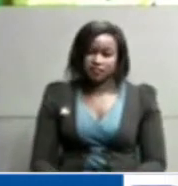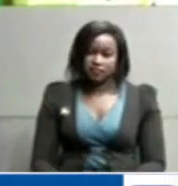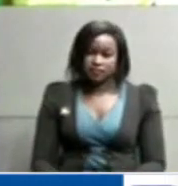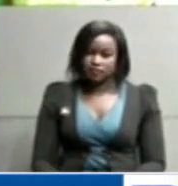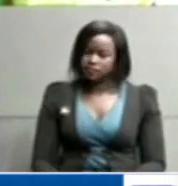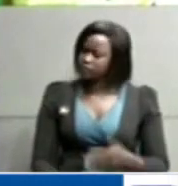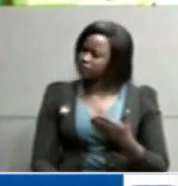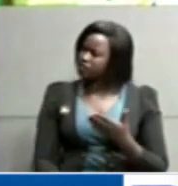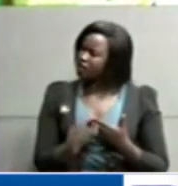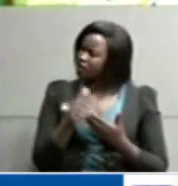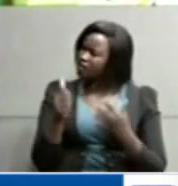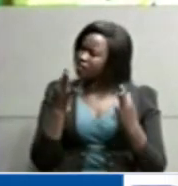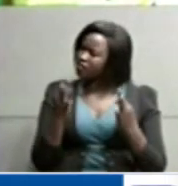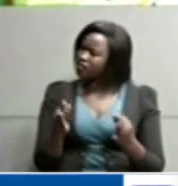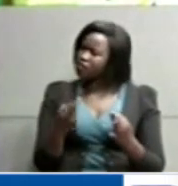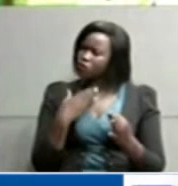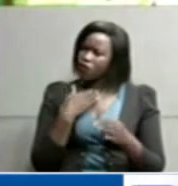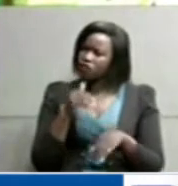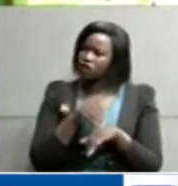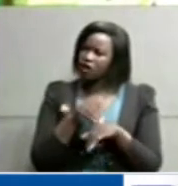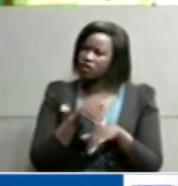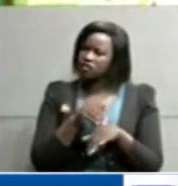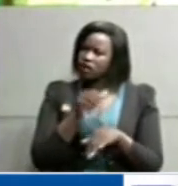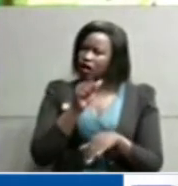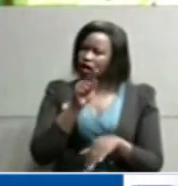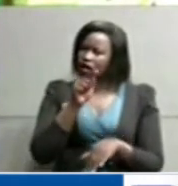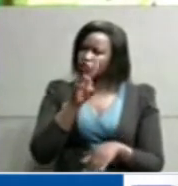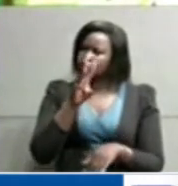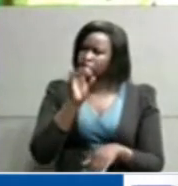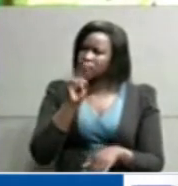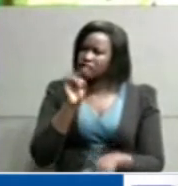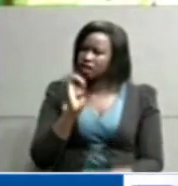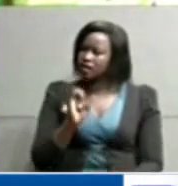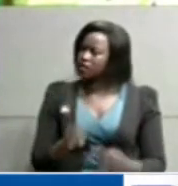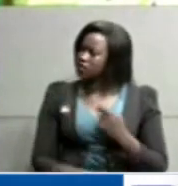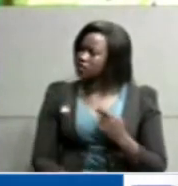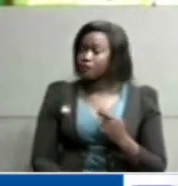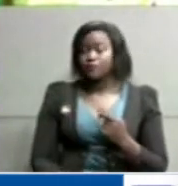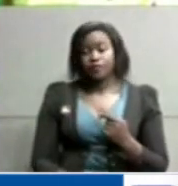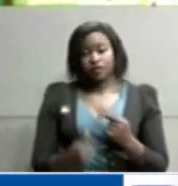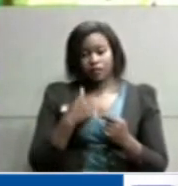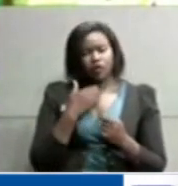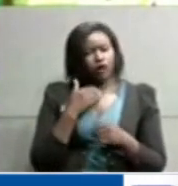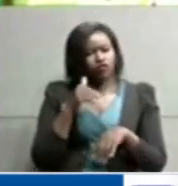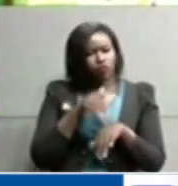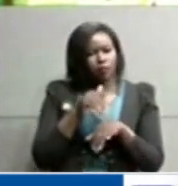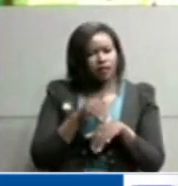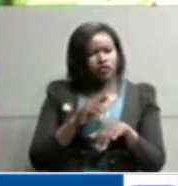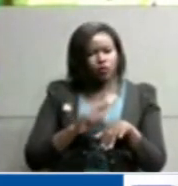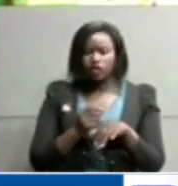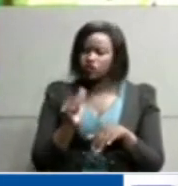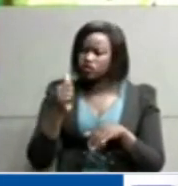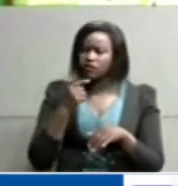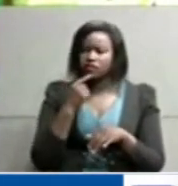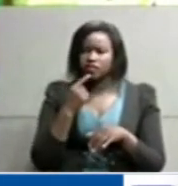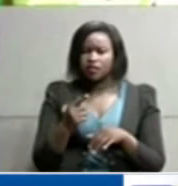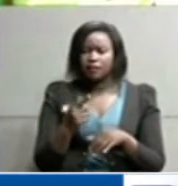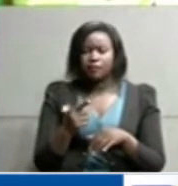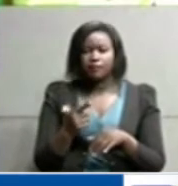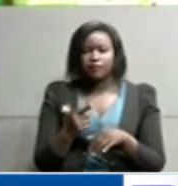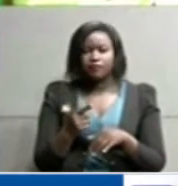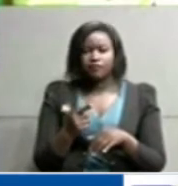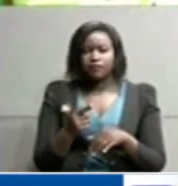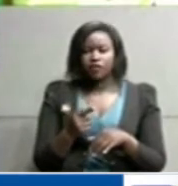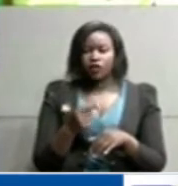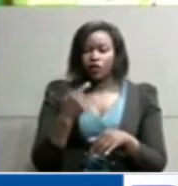Anything else, Atwine? No, I just wanted to refer to when you are saying that asymptomatic is